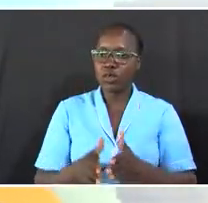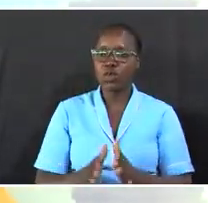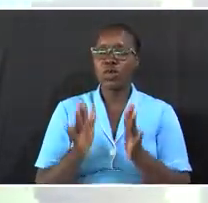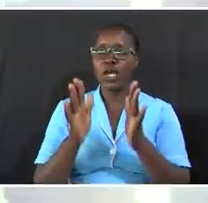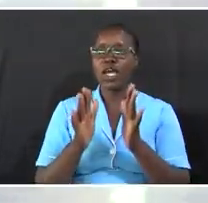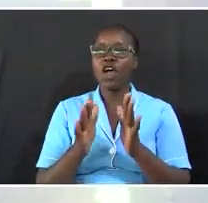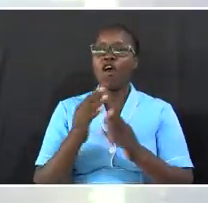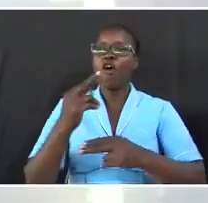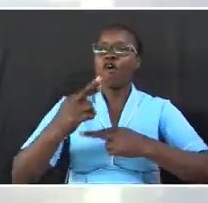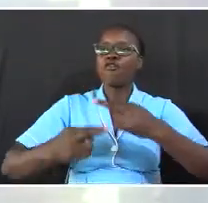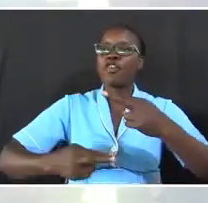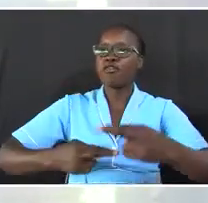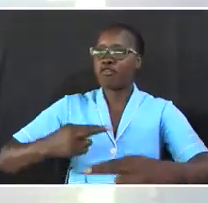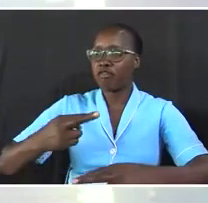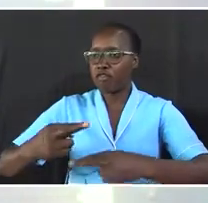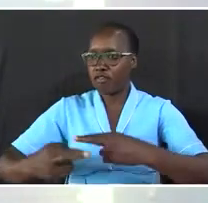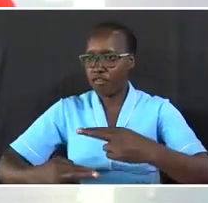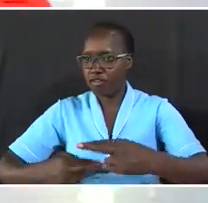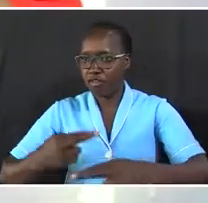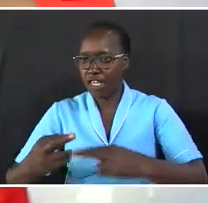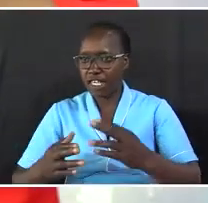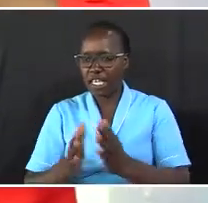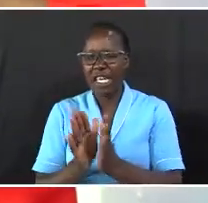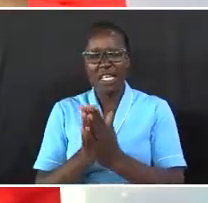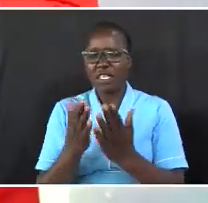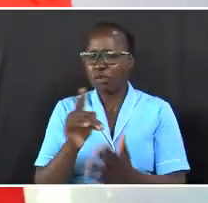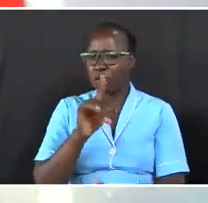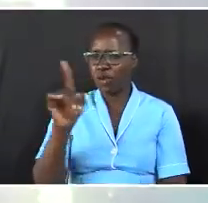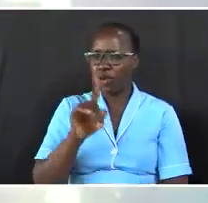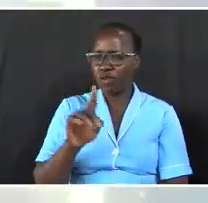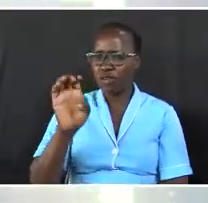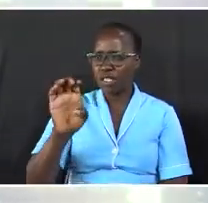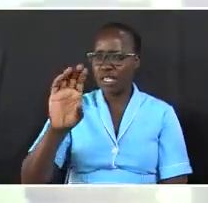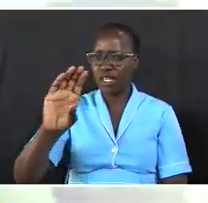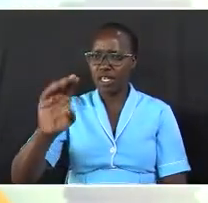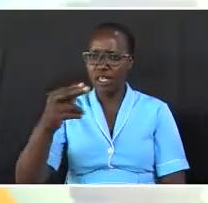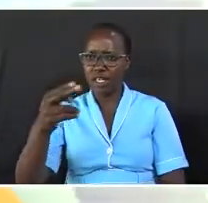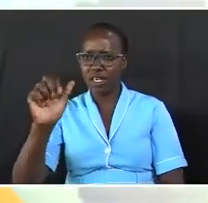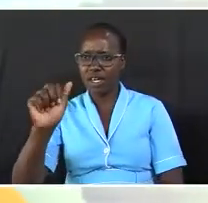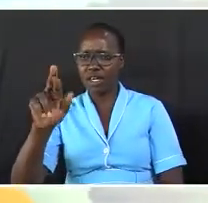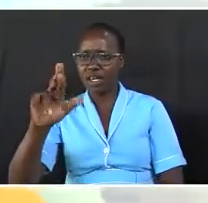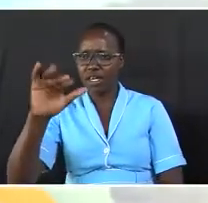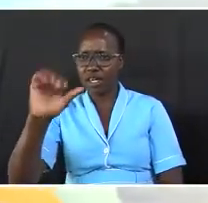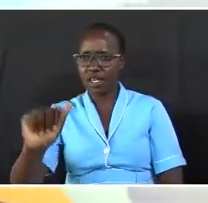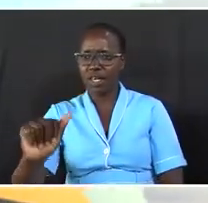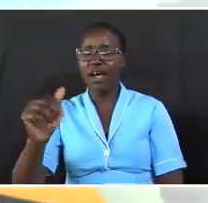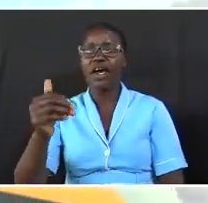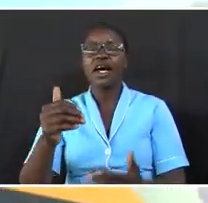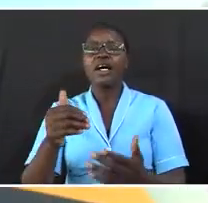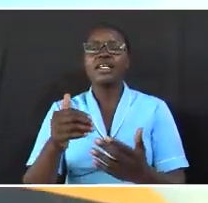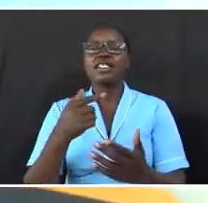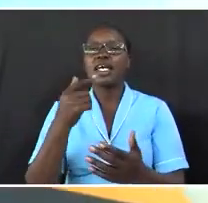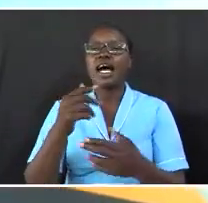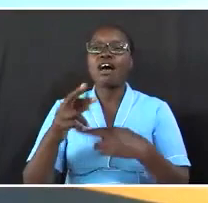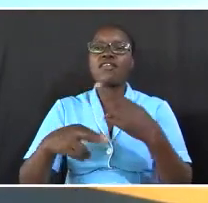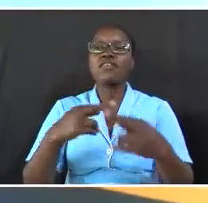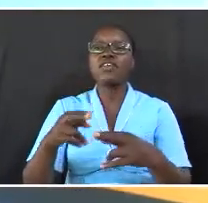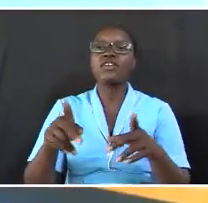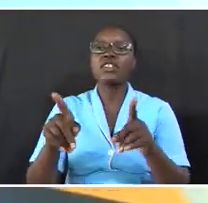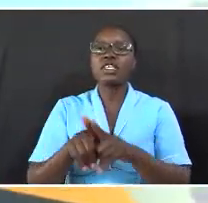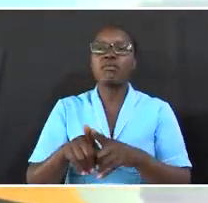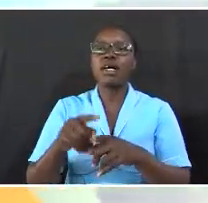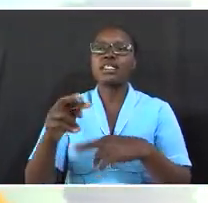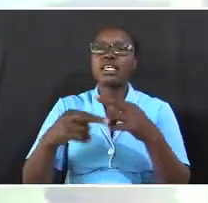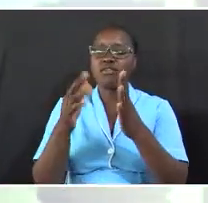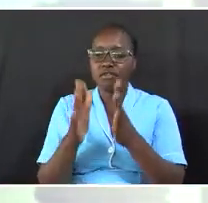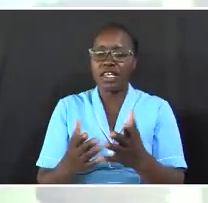of refining. I think in the book of Zechariah somewhere, I look at the verse. It says, I have refined you like the refiner's